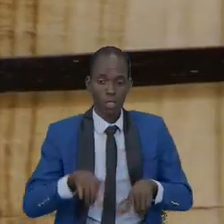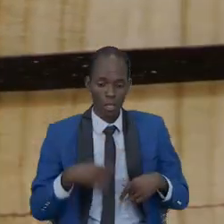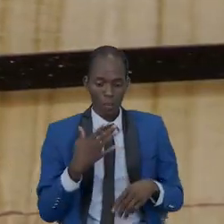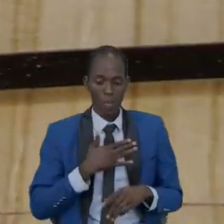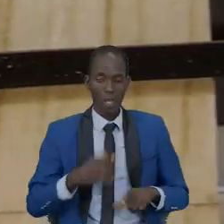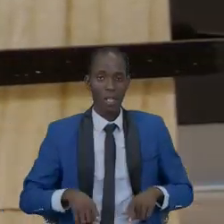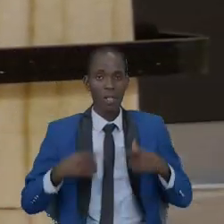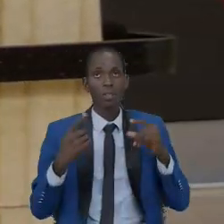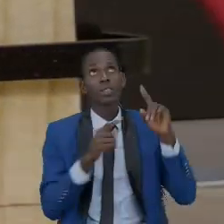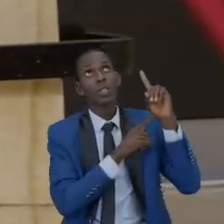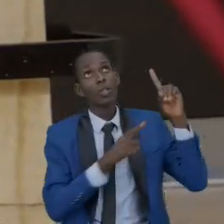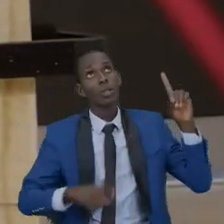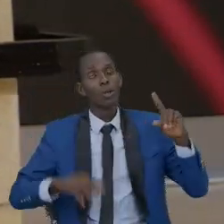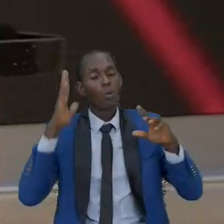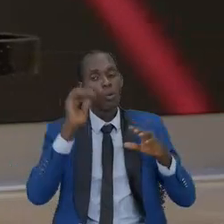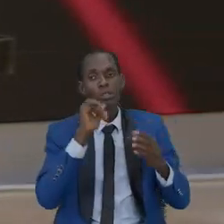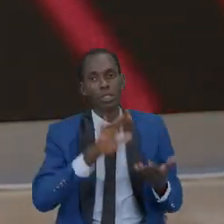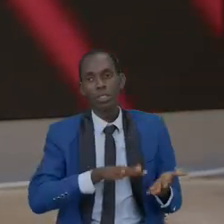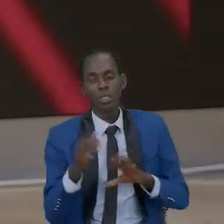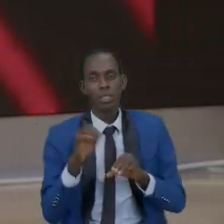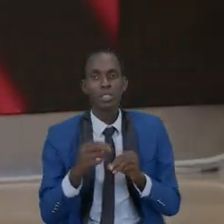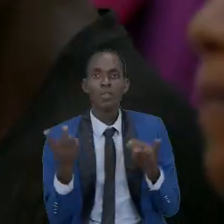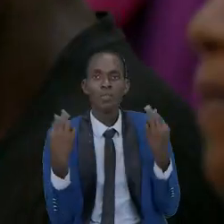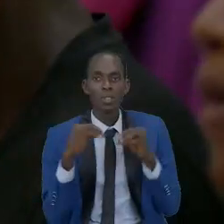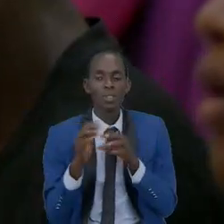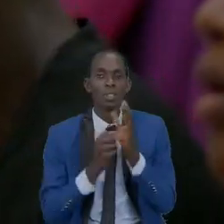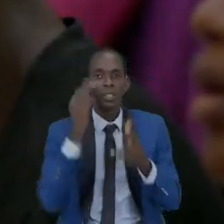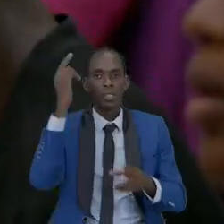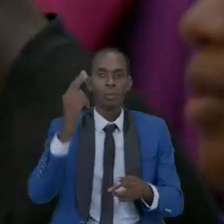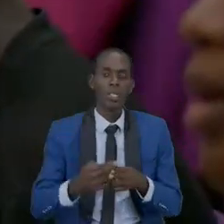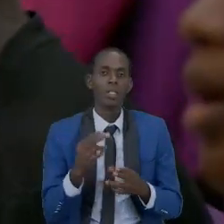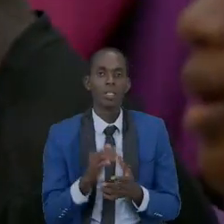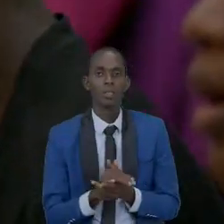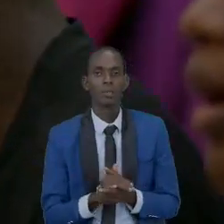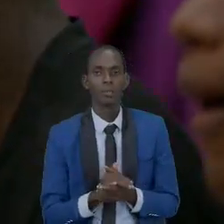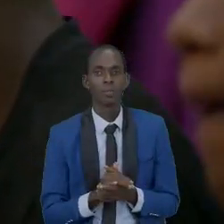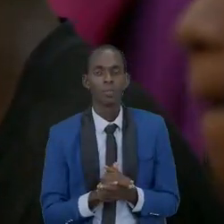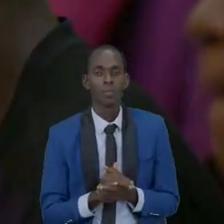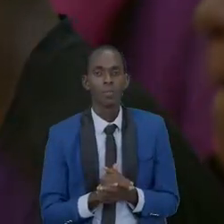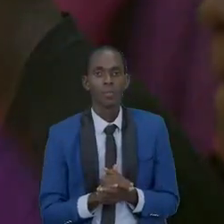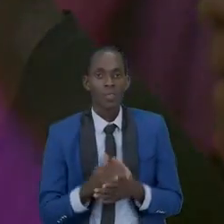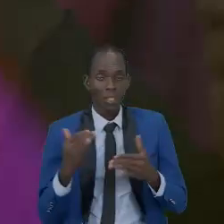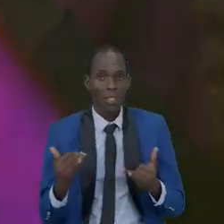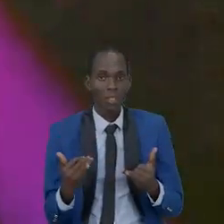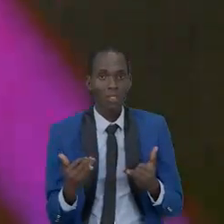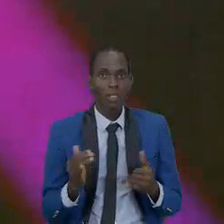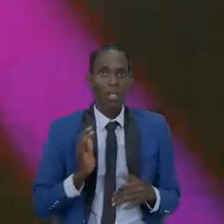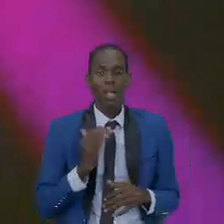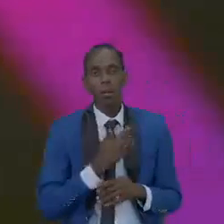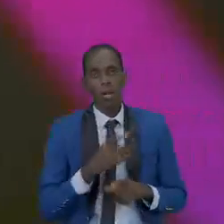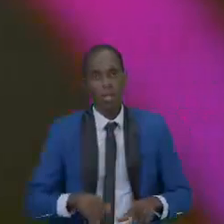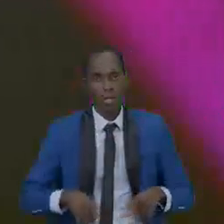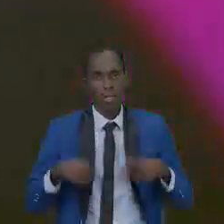life, the Lord will not die in vain in Jesus' name. Let's look at this now, our